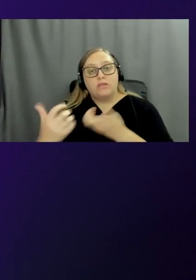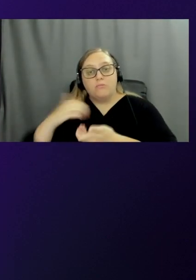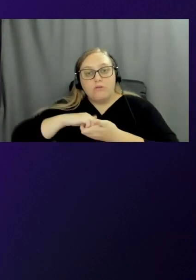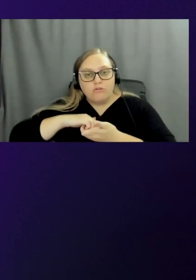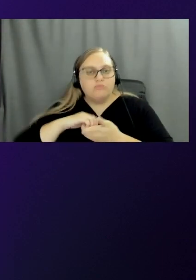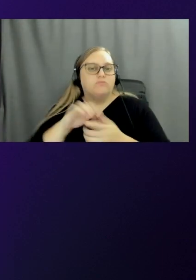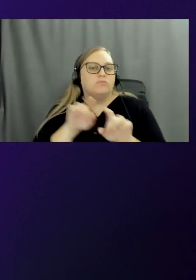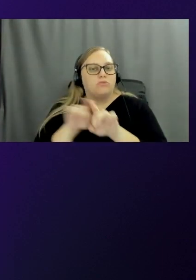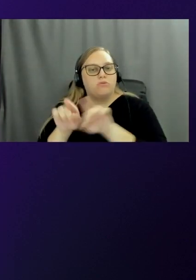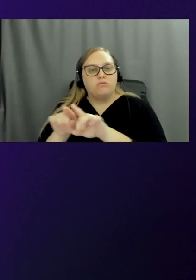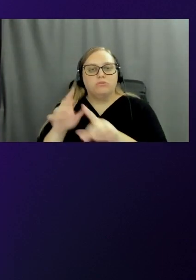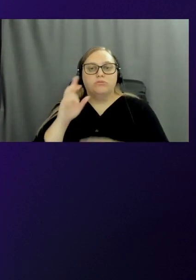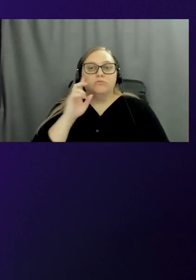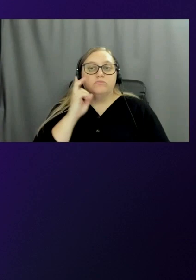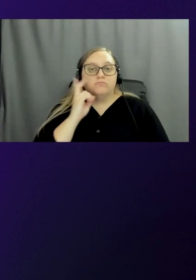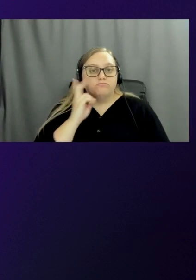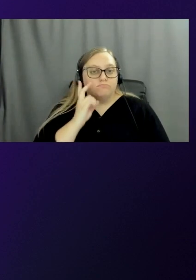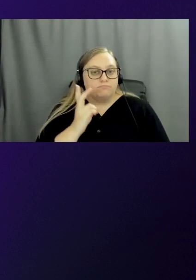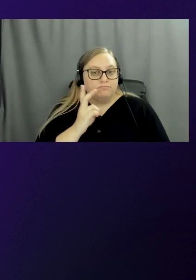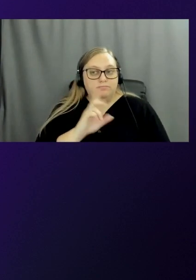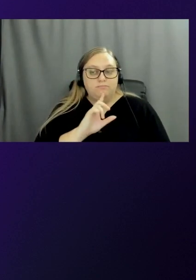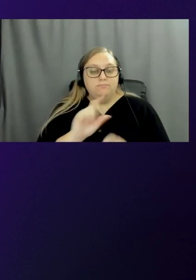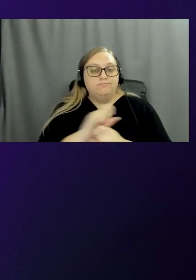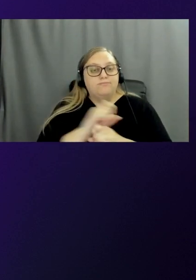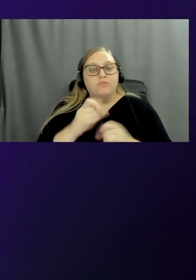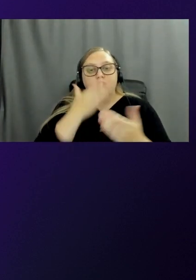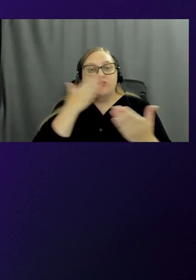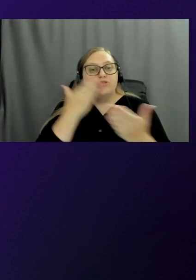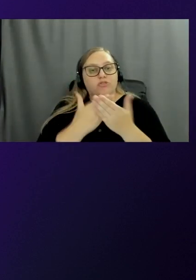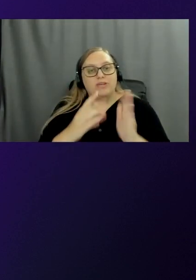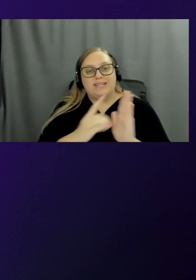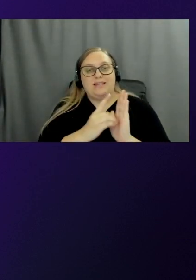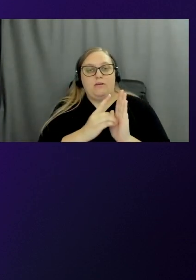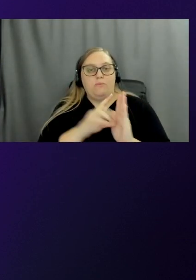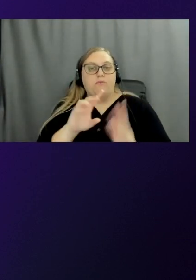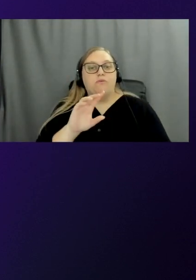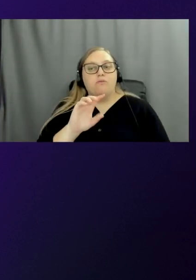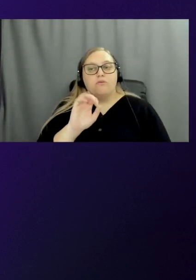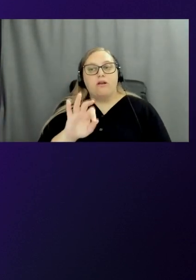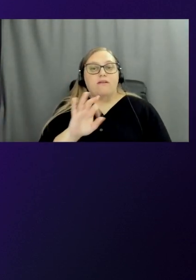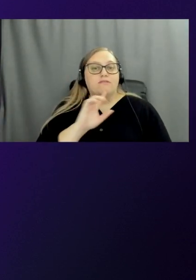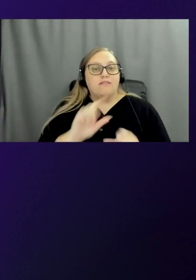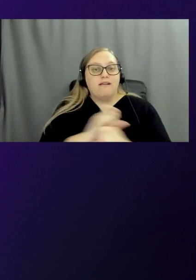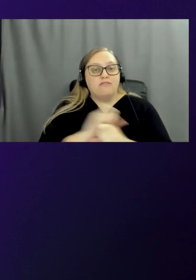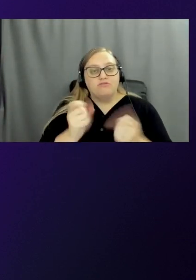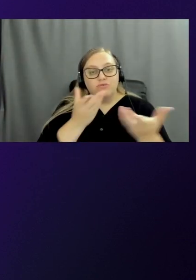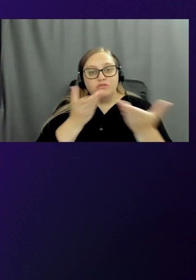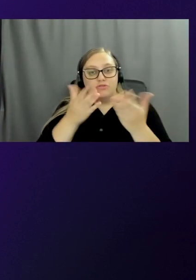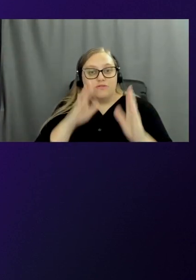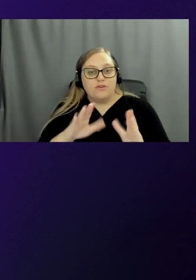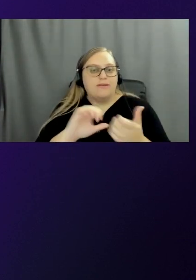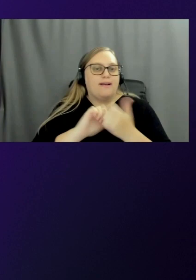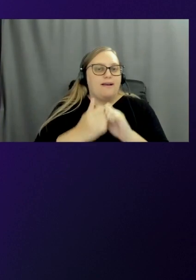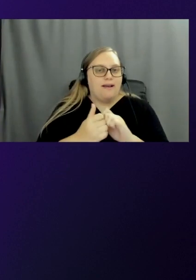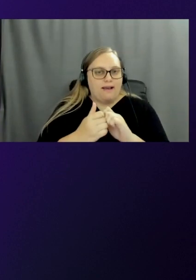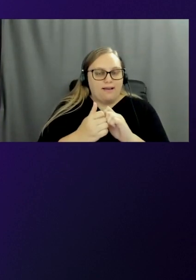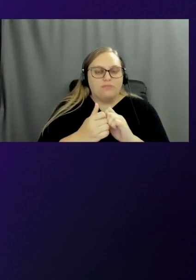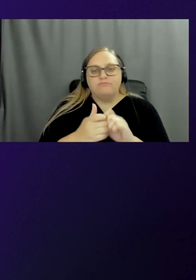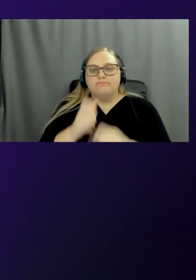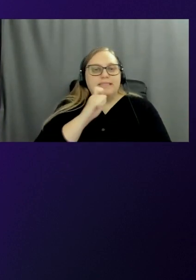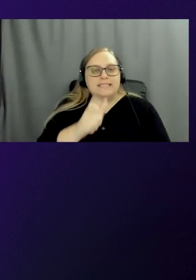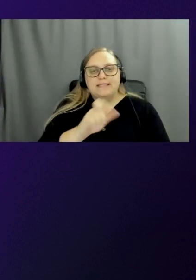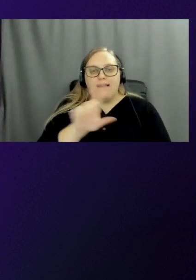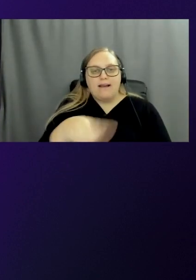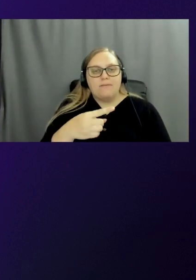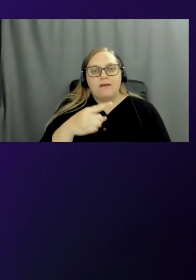also saw a really great demo of the server and how it's not just about the silicon,